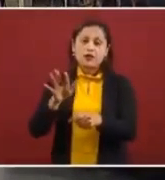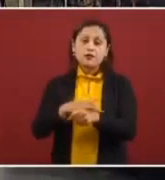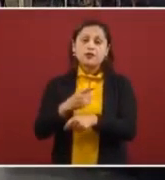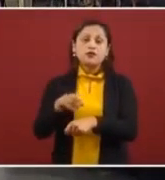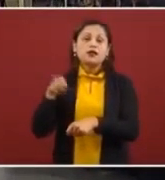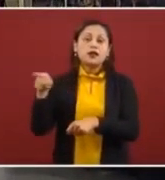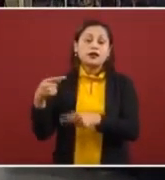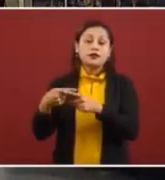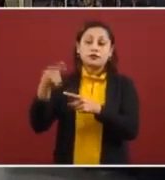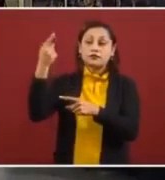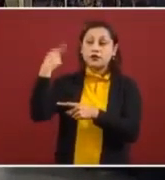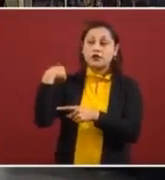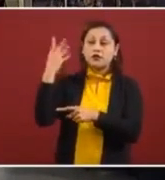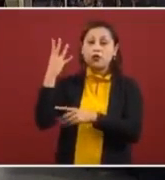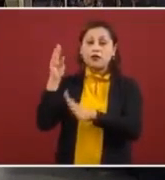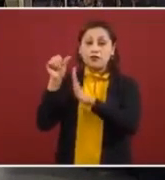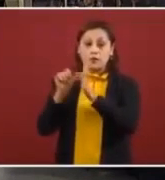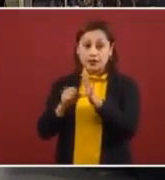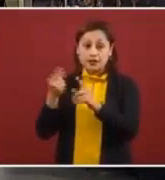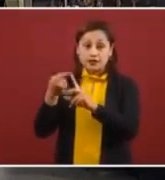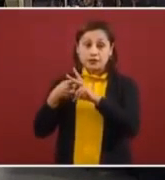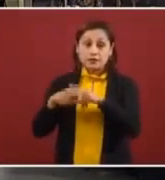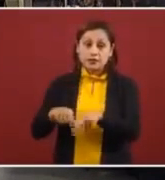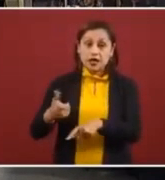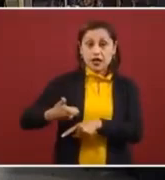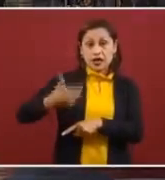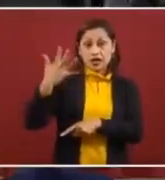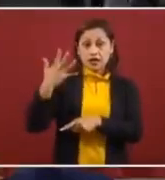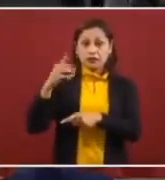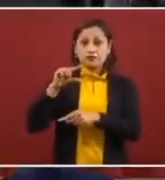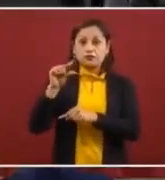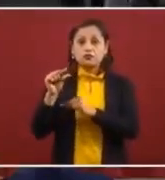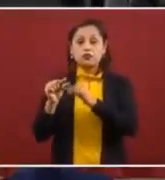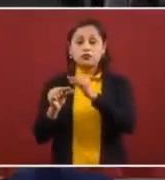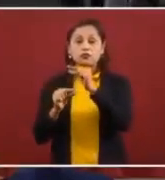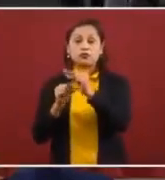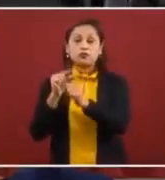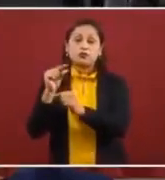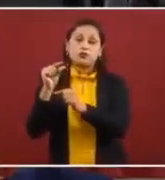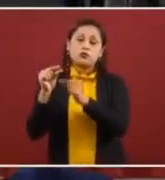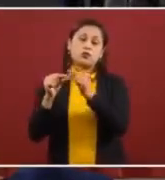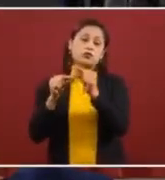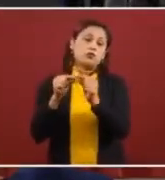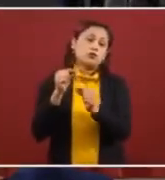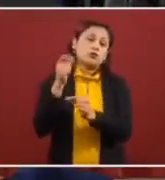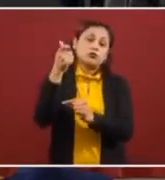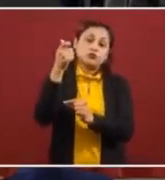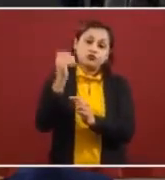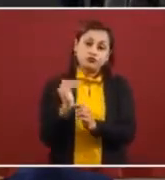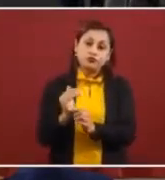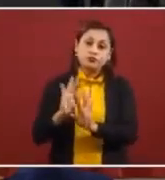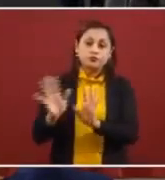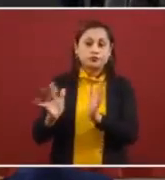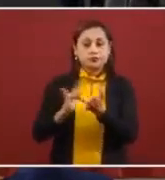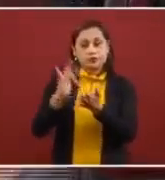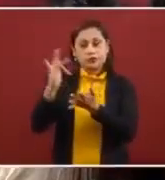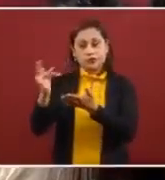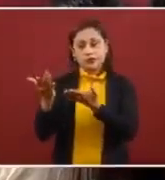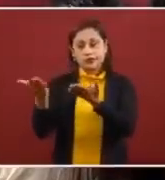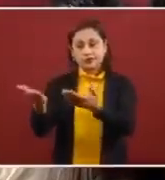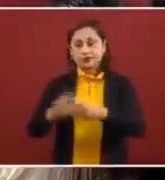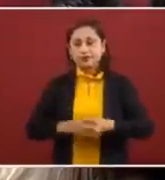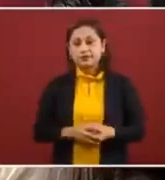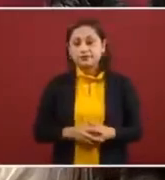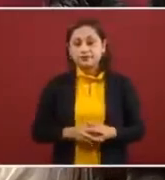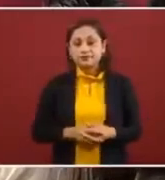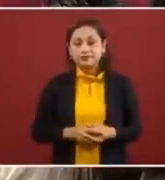sakes. Look at, so this guy's getting a, like this cool, so he gets this